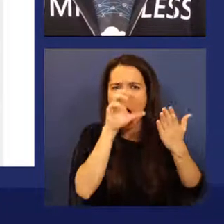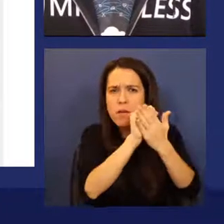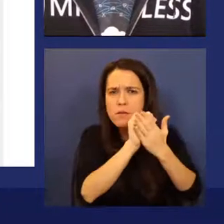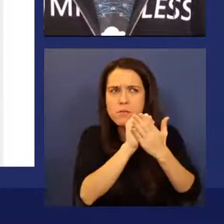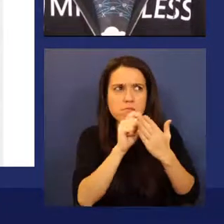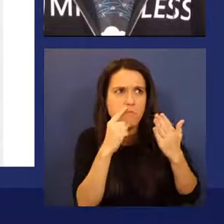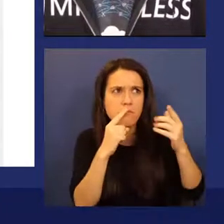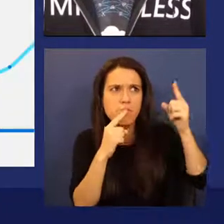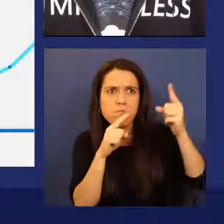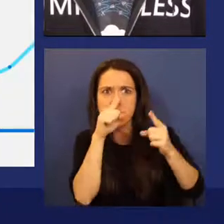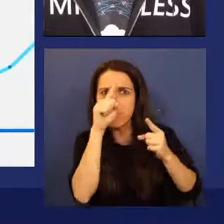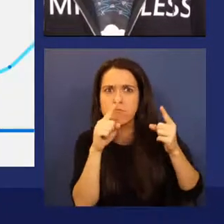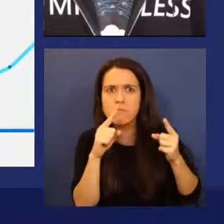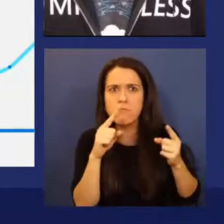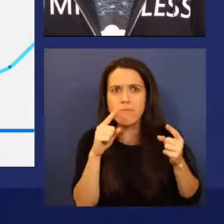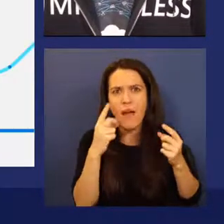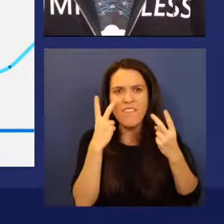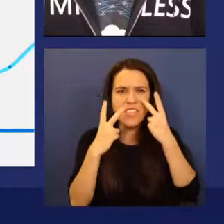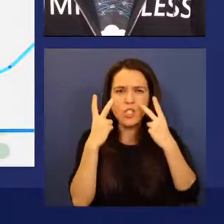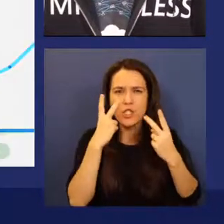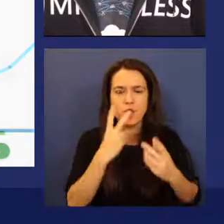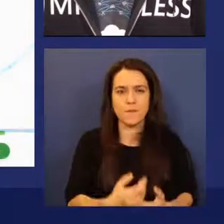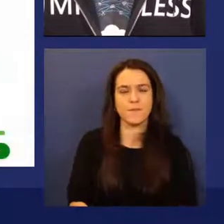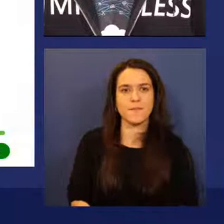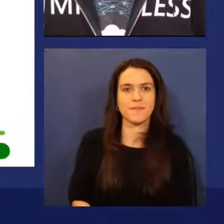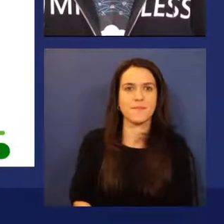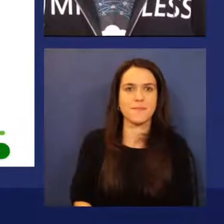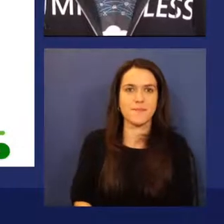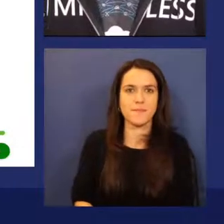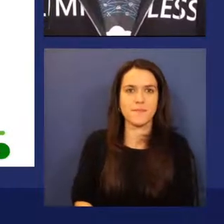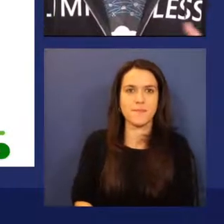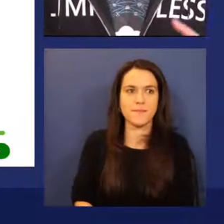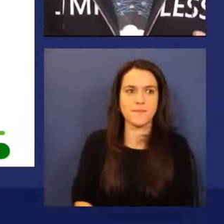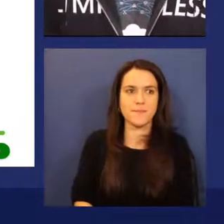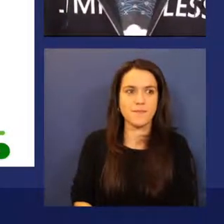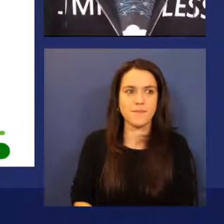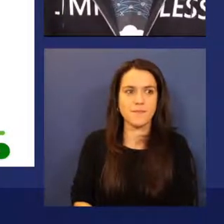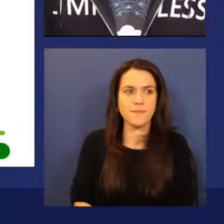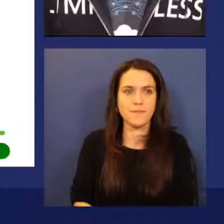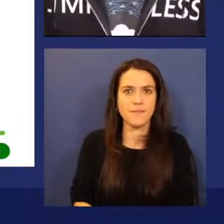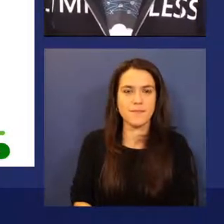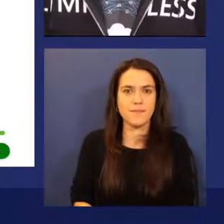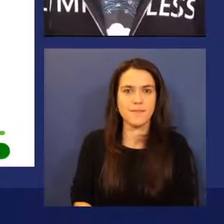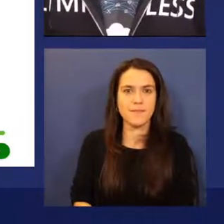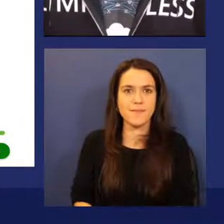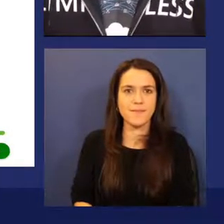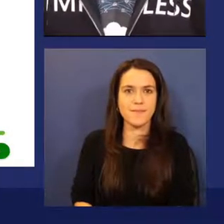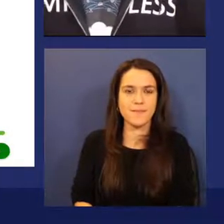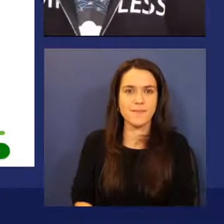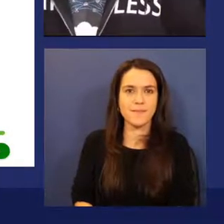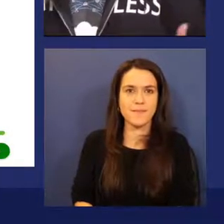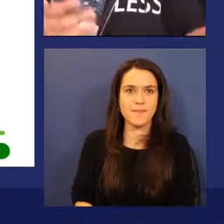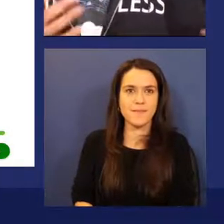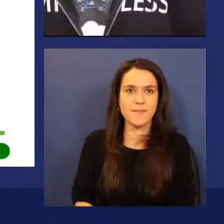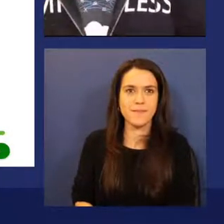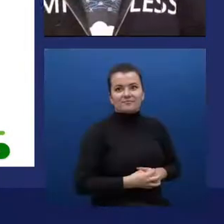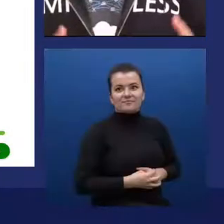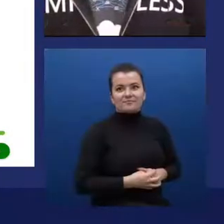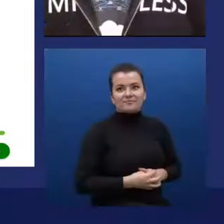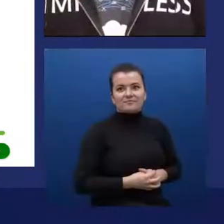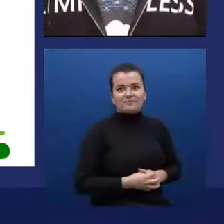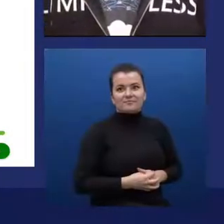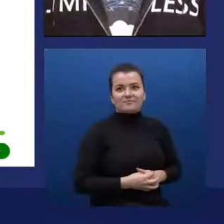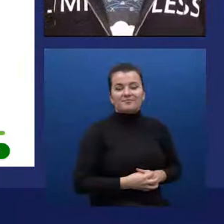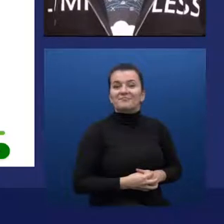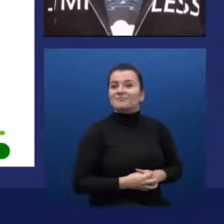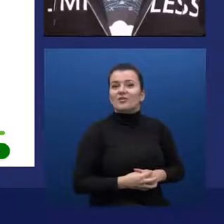through custom vision AI. So in terms of the demo itself, I'll show you what it looks like. So this is in essence the workbench that I would utilize